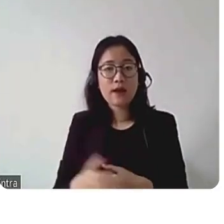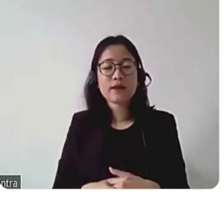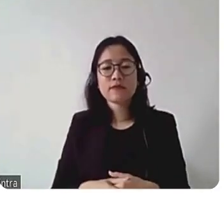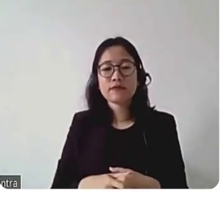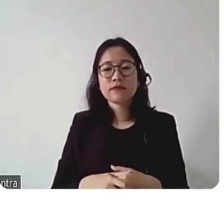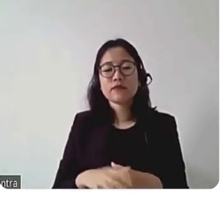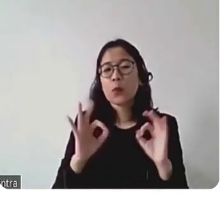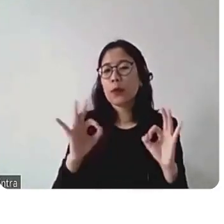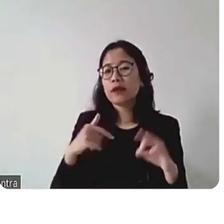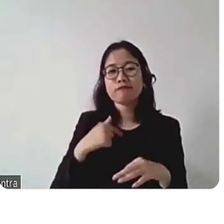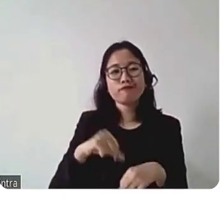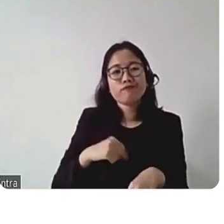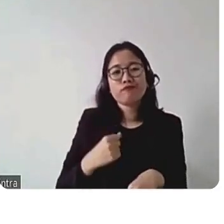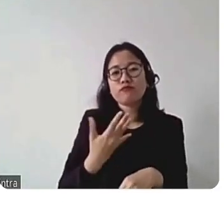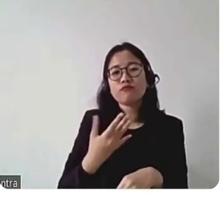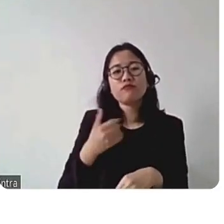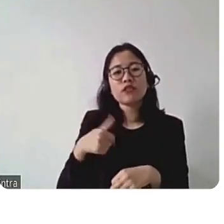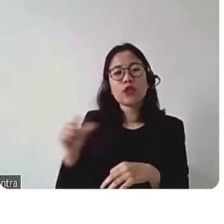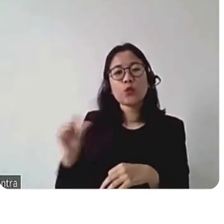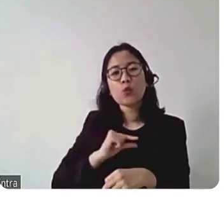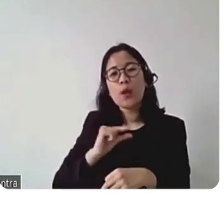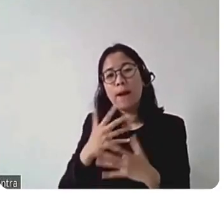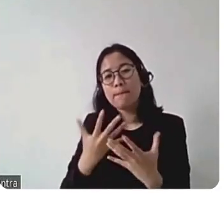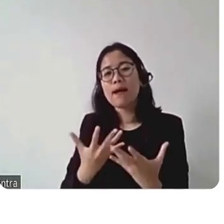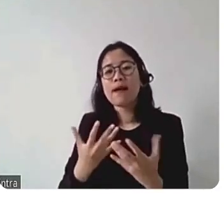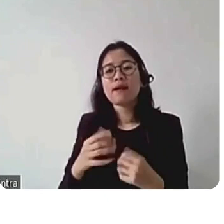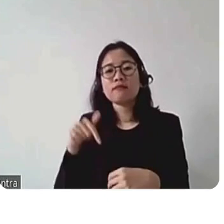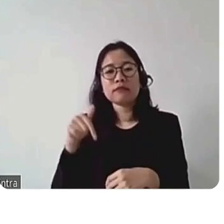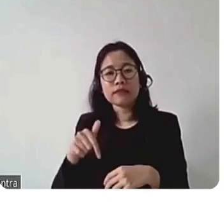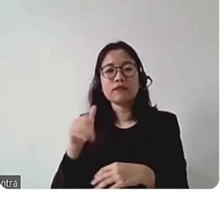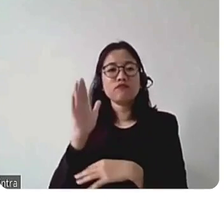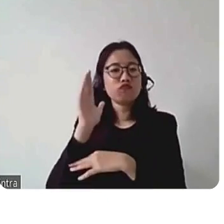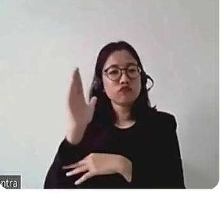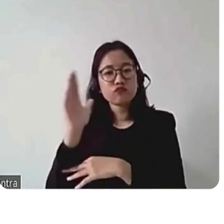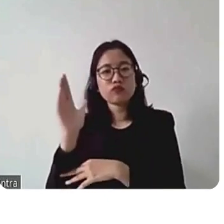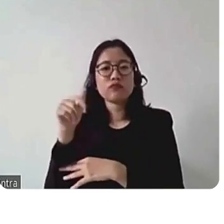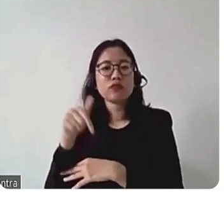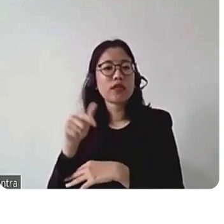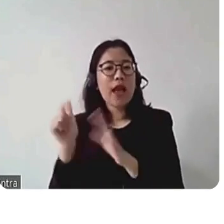honor, actually, to be invited as the speaker in this very important